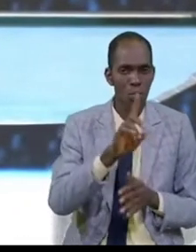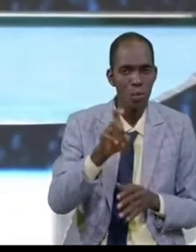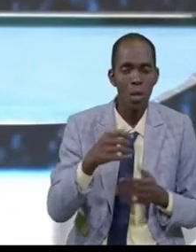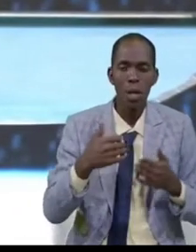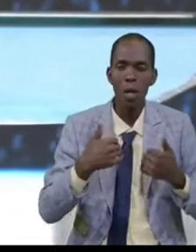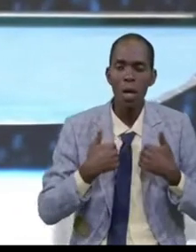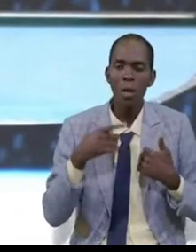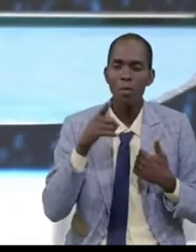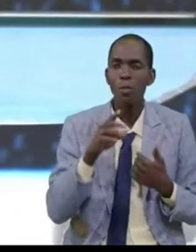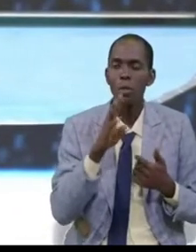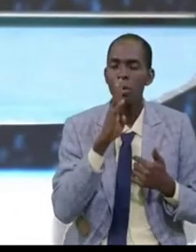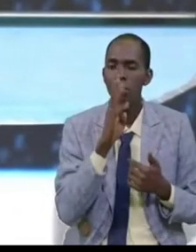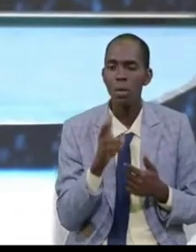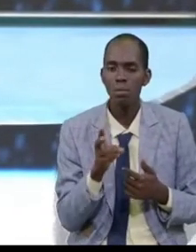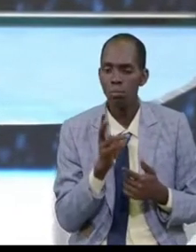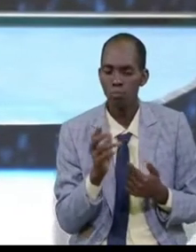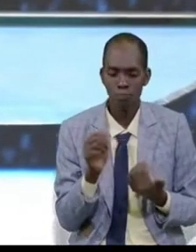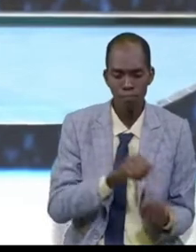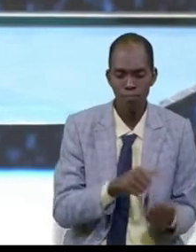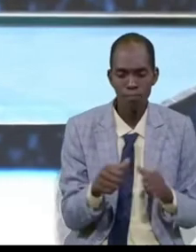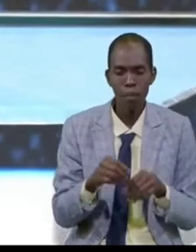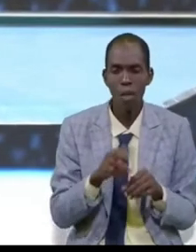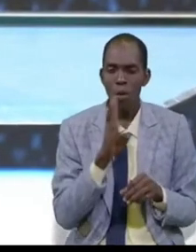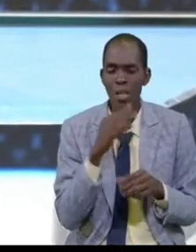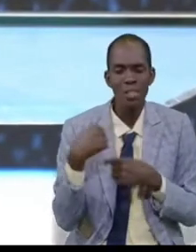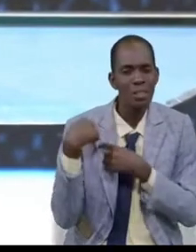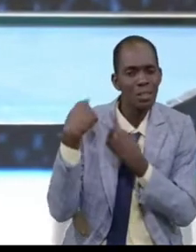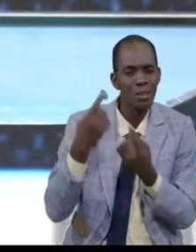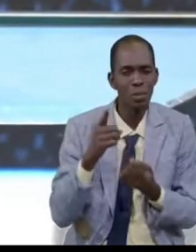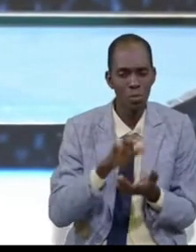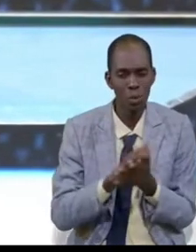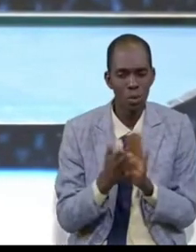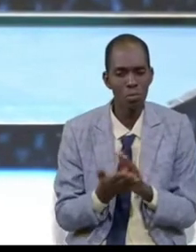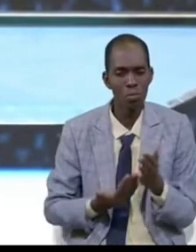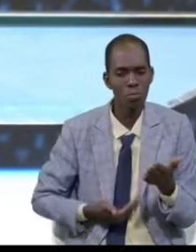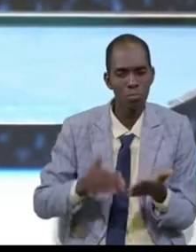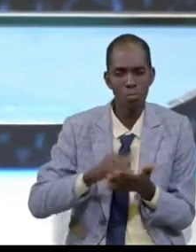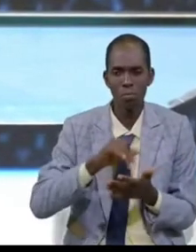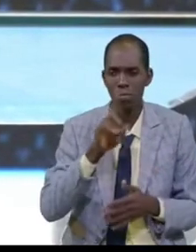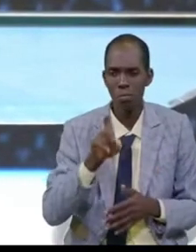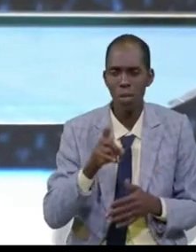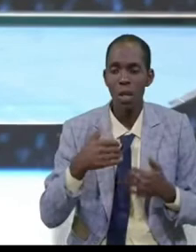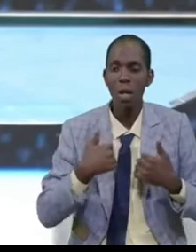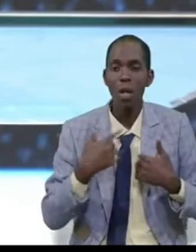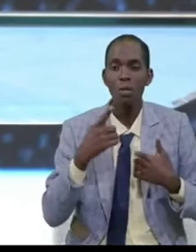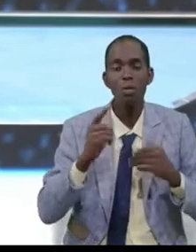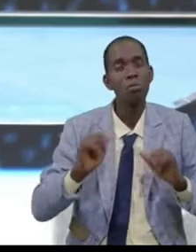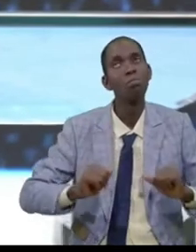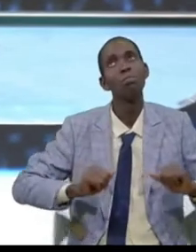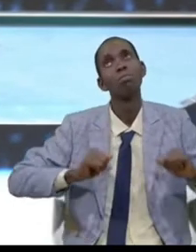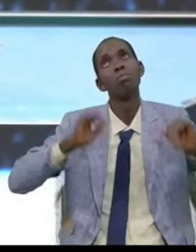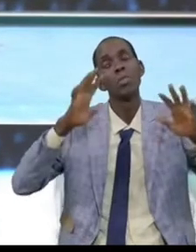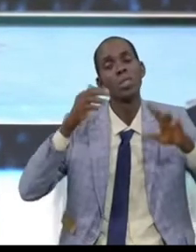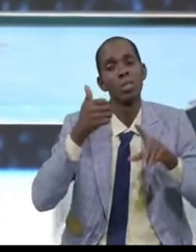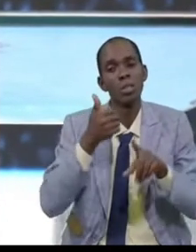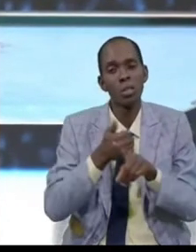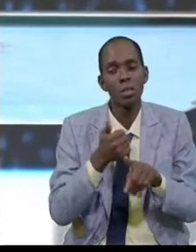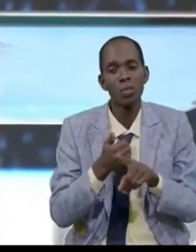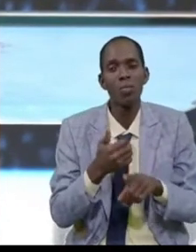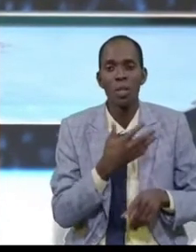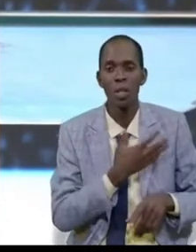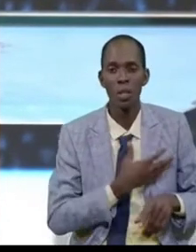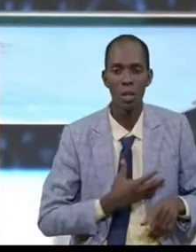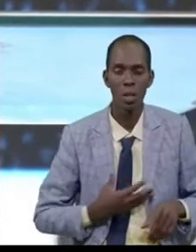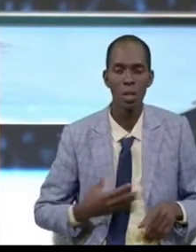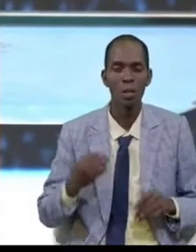water since you became born again? Have you surrendered yourself, submitted yourself, and carried